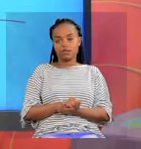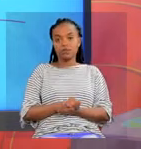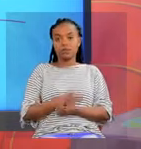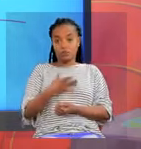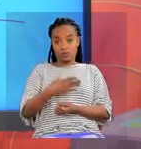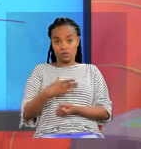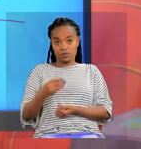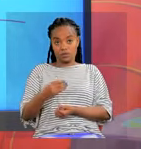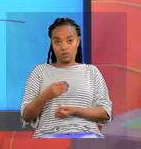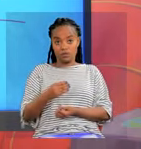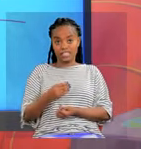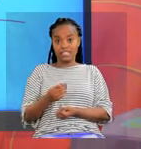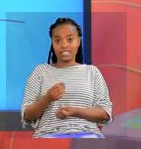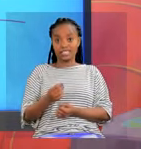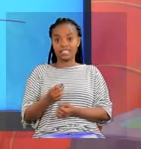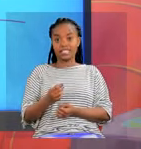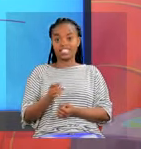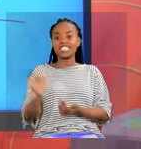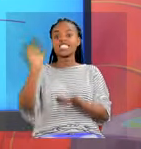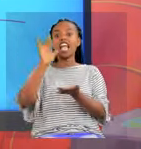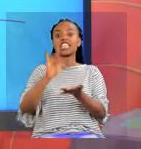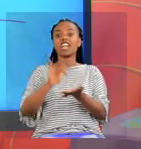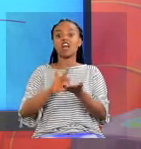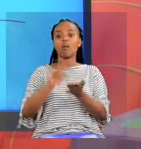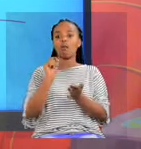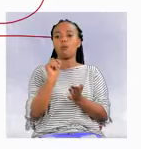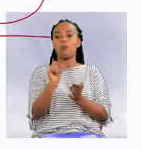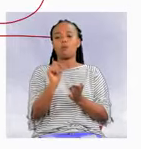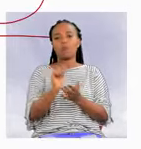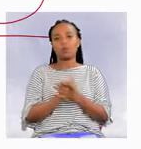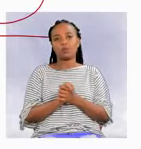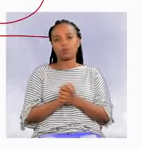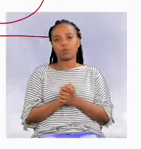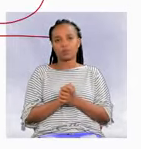and here it is center, the center